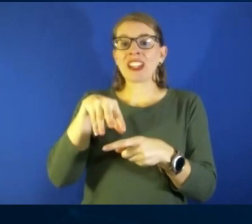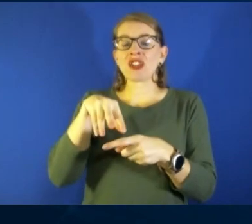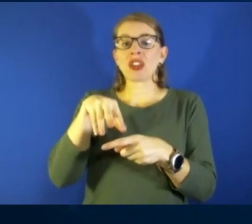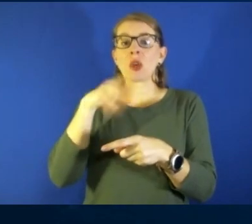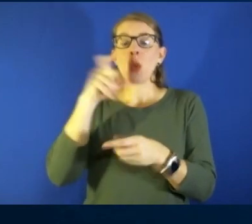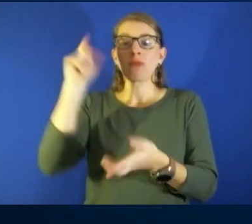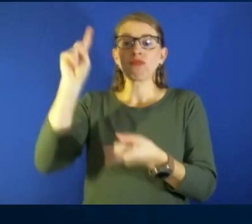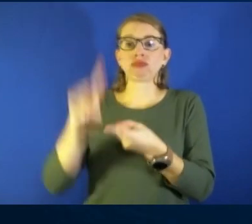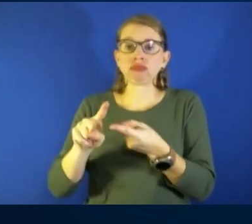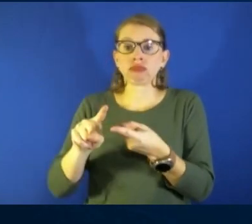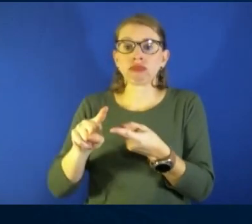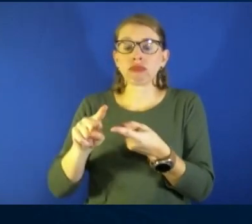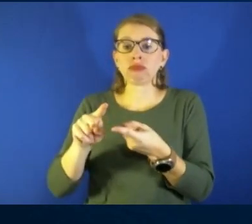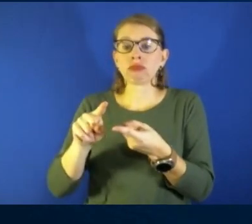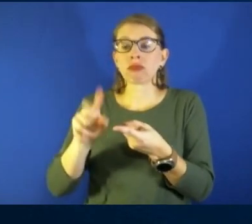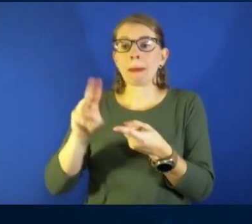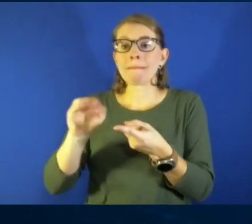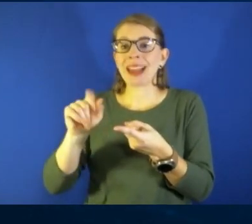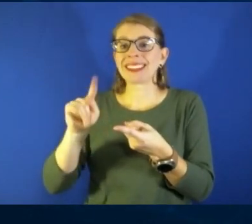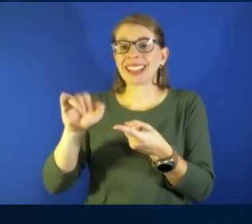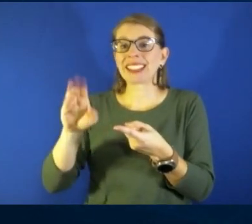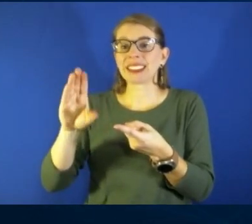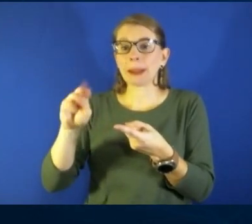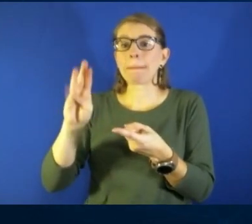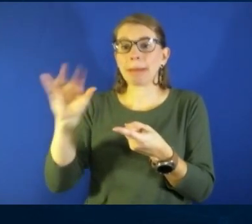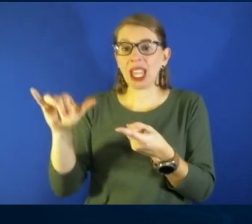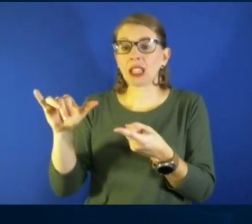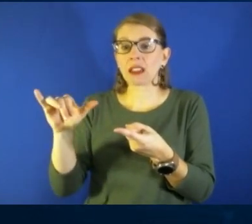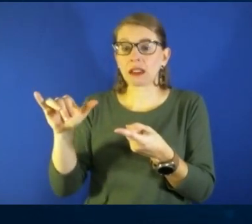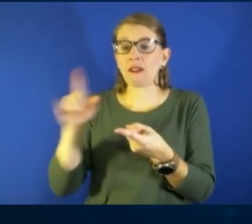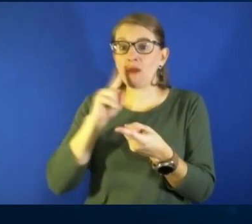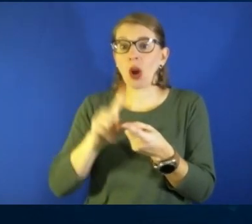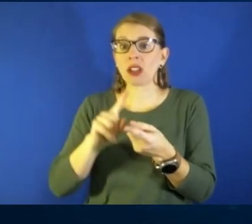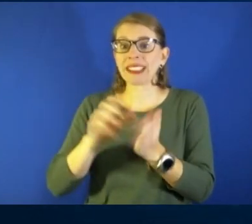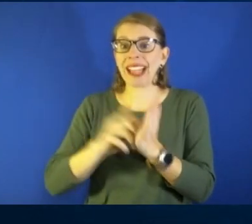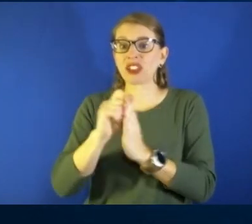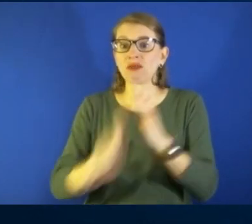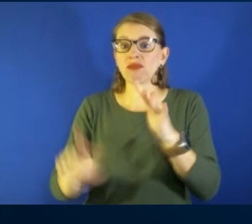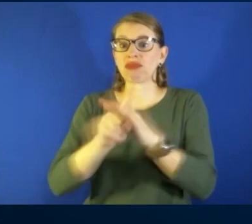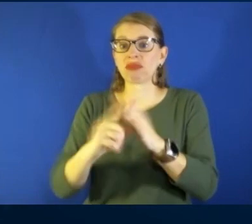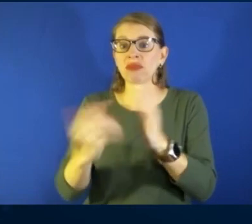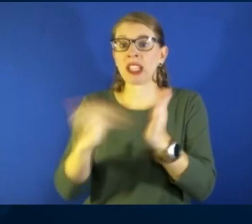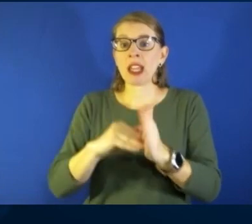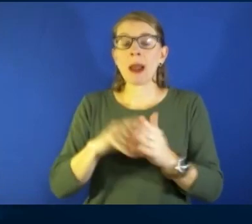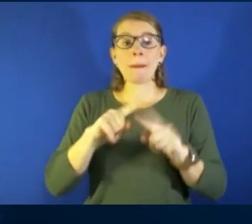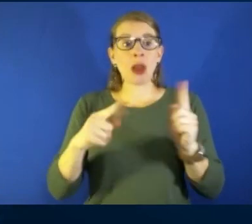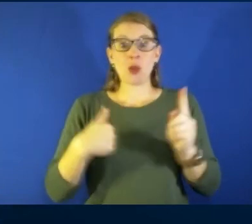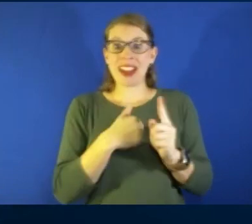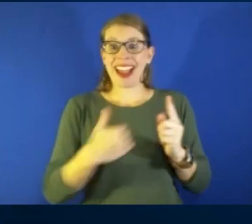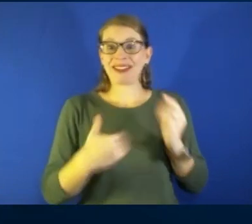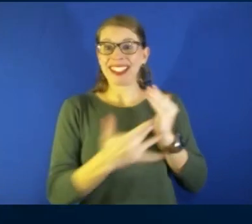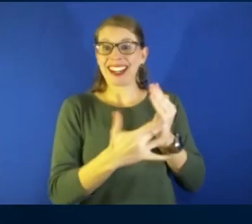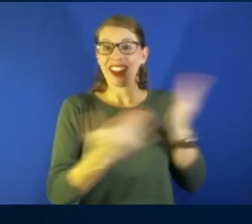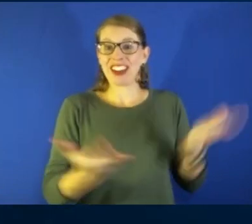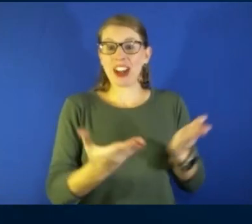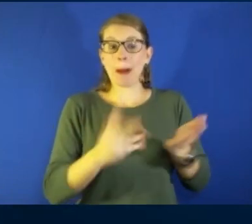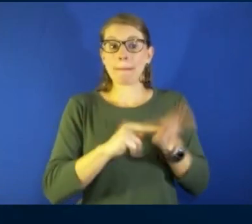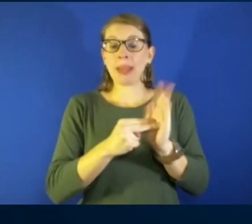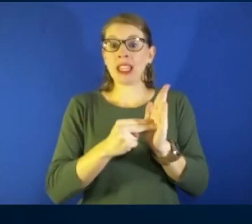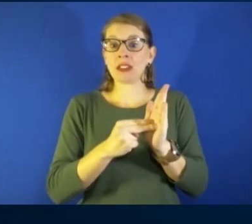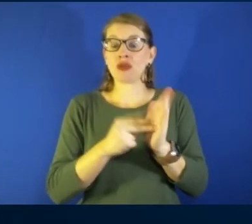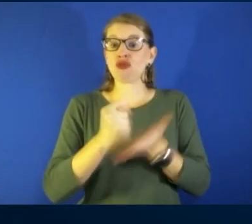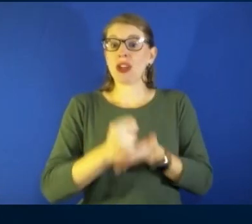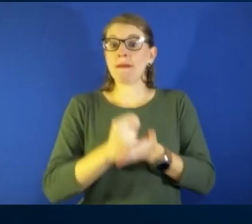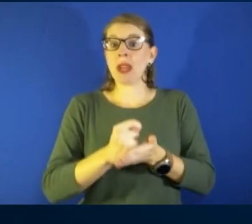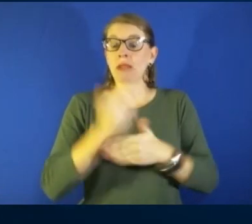of a mastectomy patient. But because we have this technology here, we can offer shorter treatment courses,